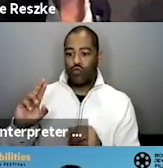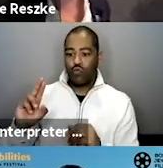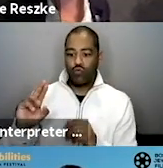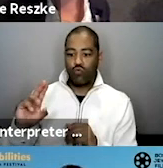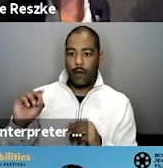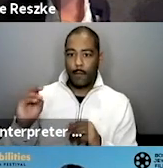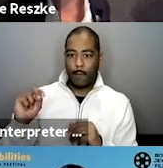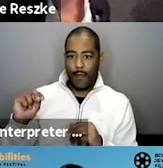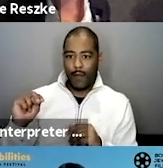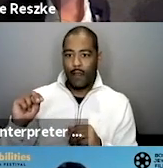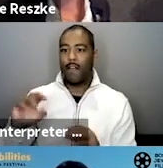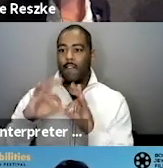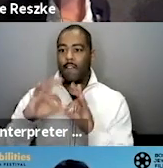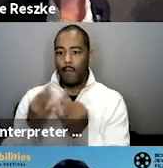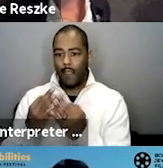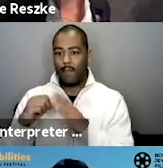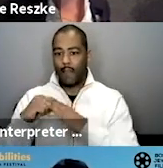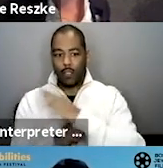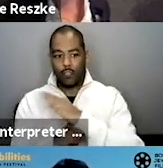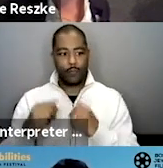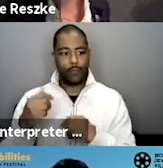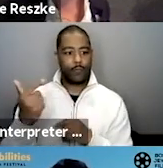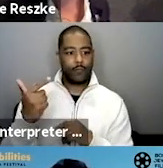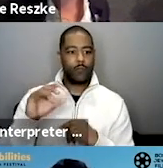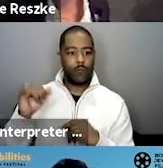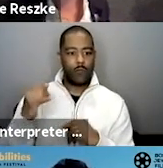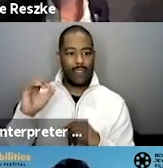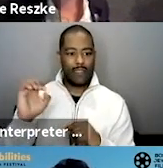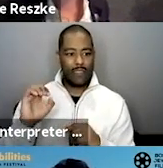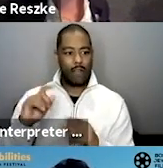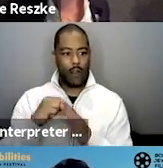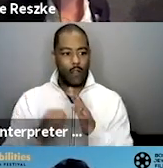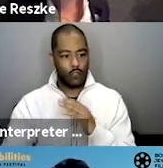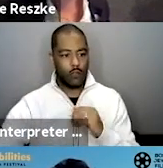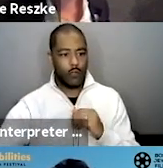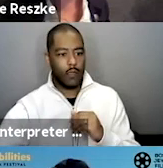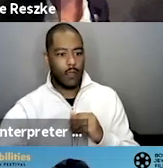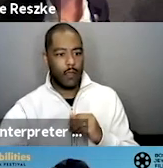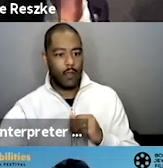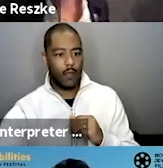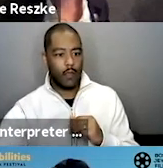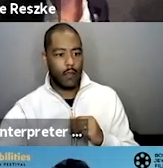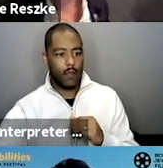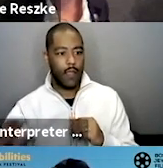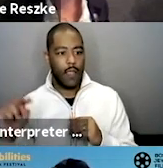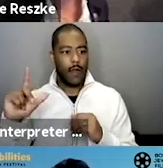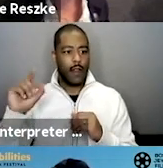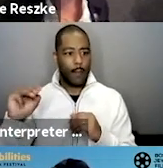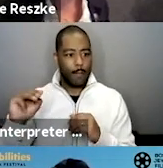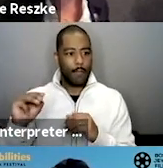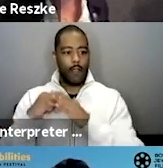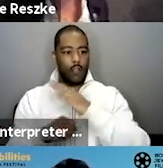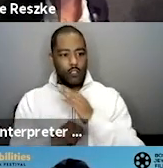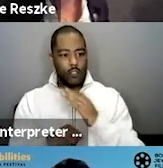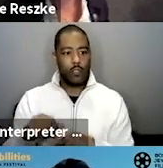the J.E. and Z.B. Butler Foundation, the NLM Family Foundation, the Rita J. and Stanley H.